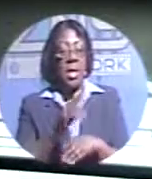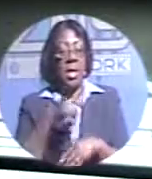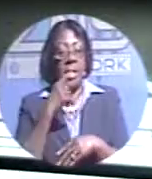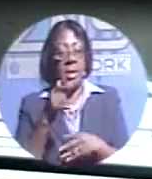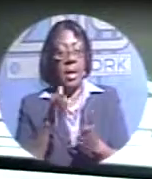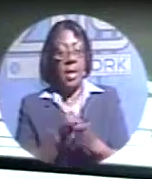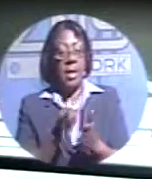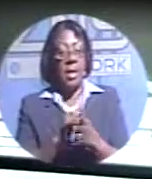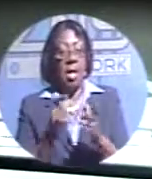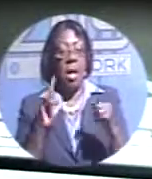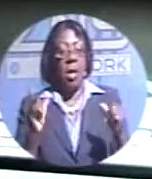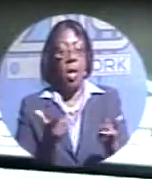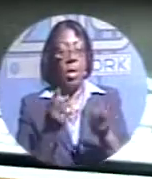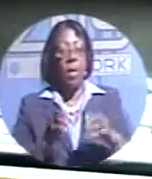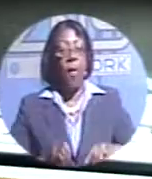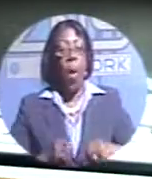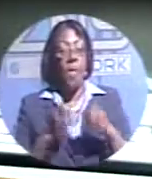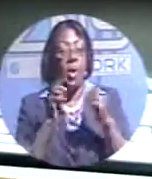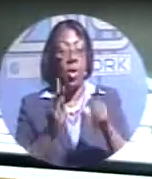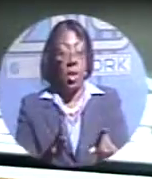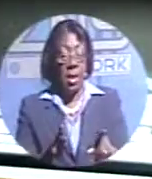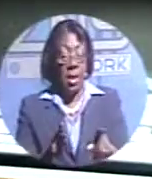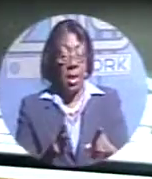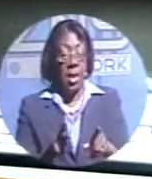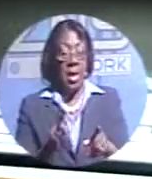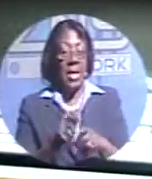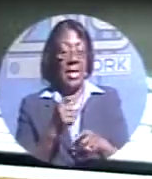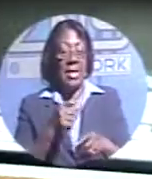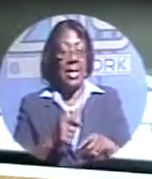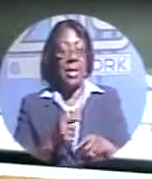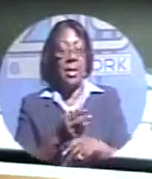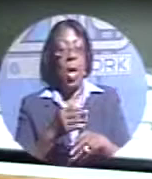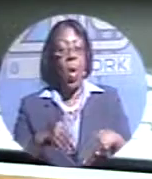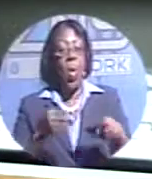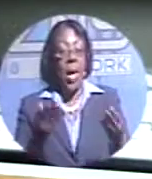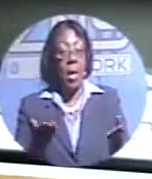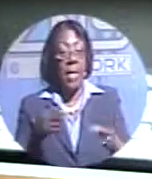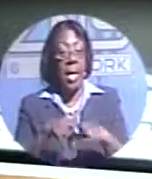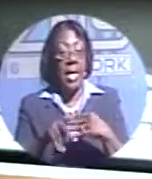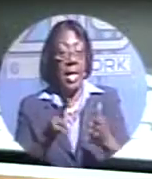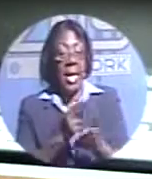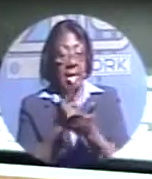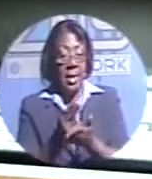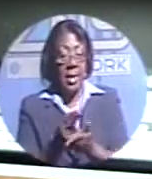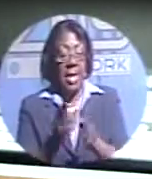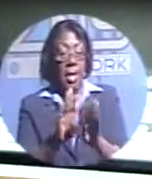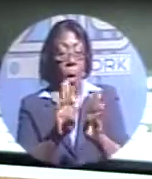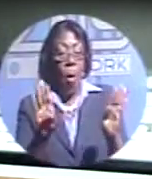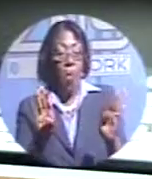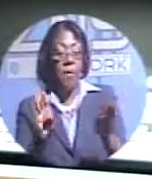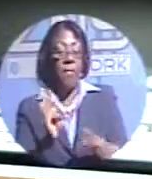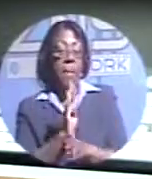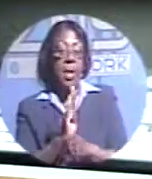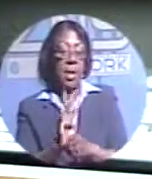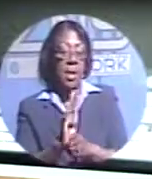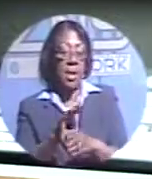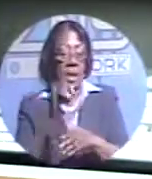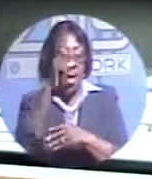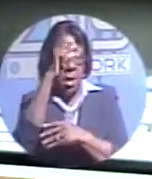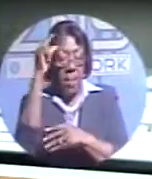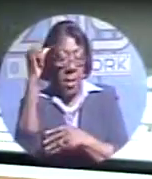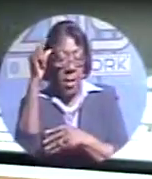cited numerous opportunities that's actively available in Haiti. They're open for business. The government is